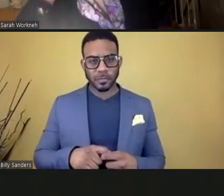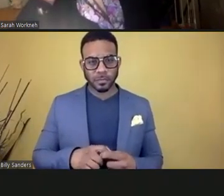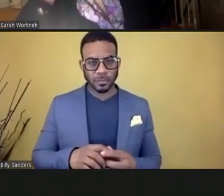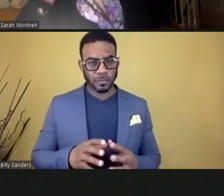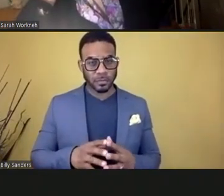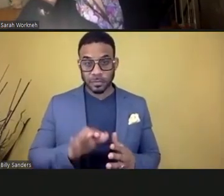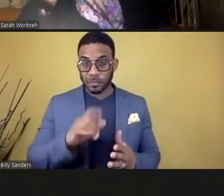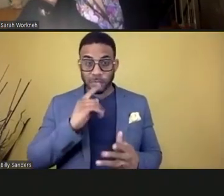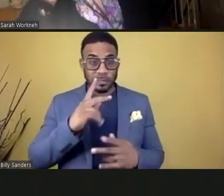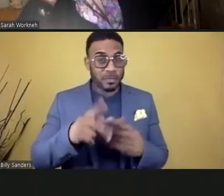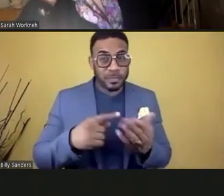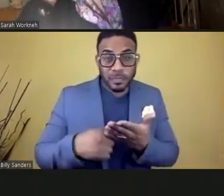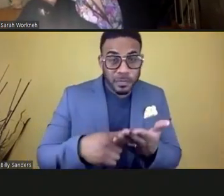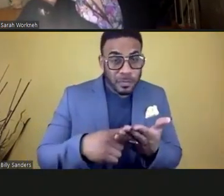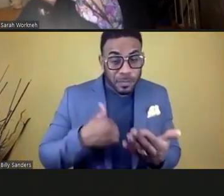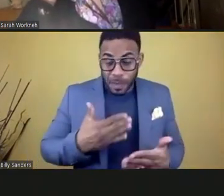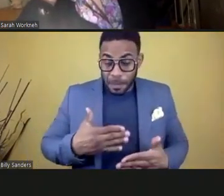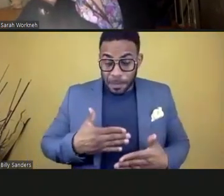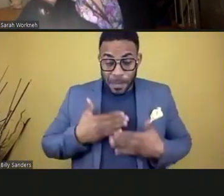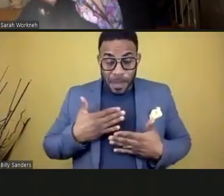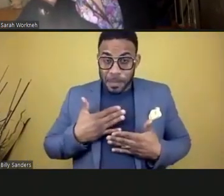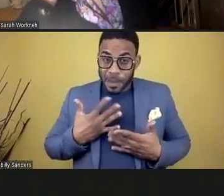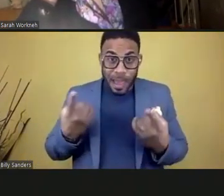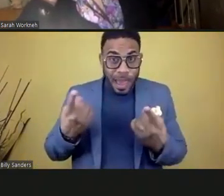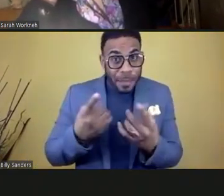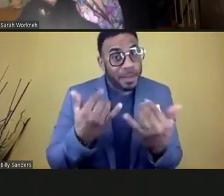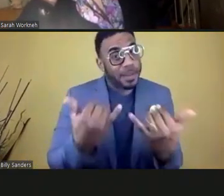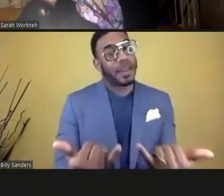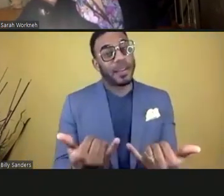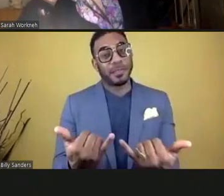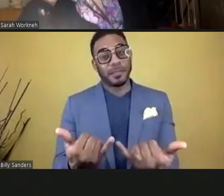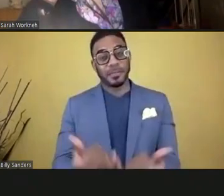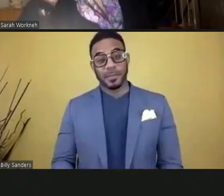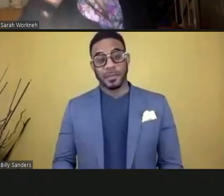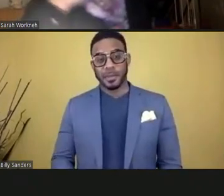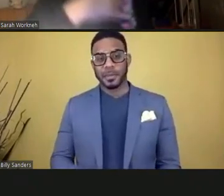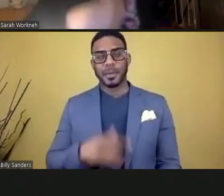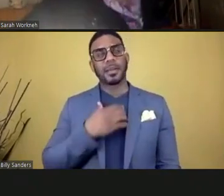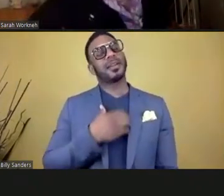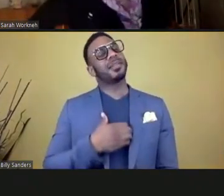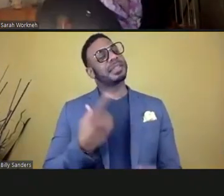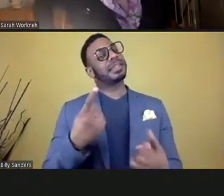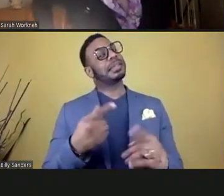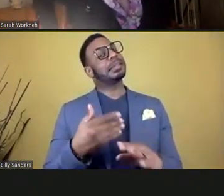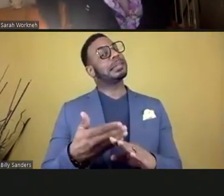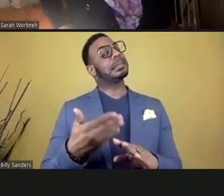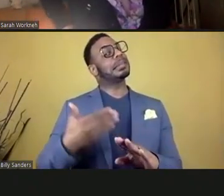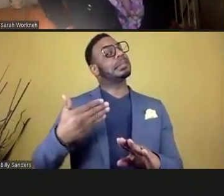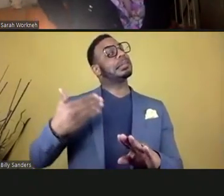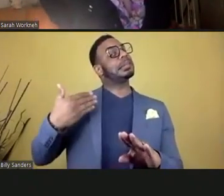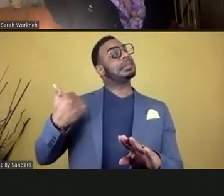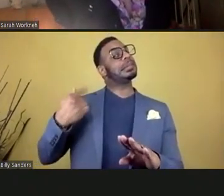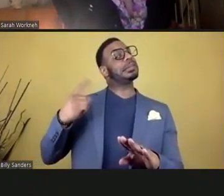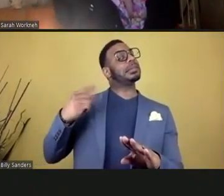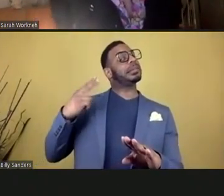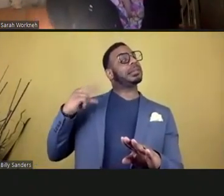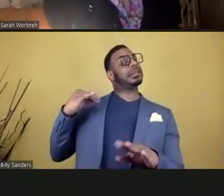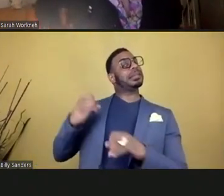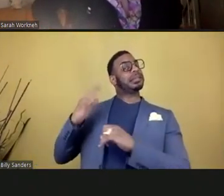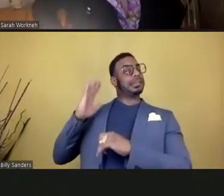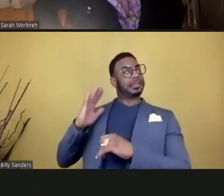this is a conversation that I'm happy that is happening now, but I wish was happening 10, 20 years, 30 years